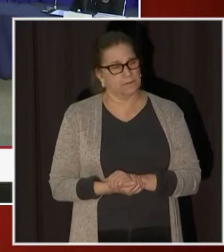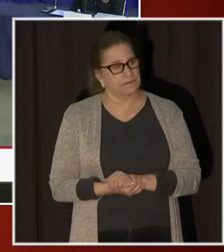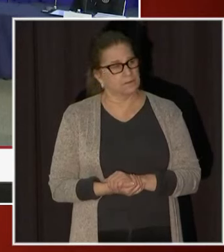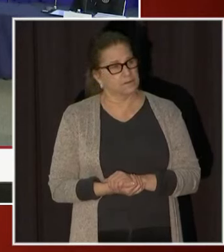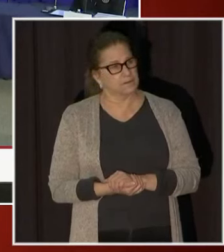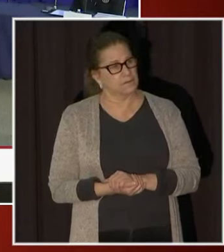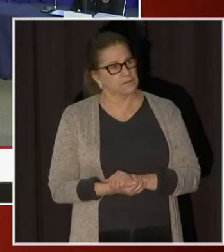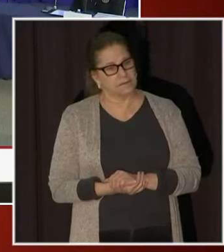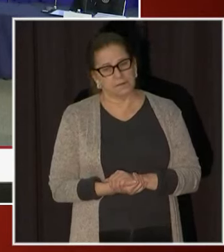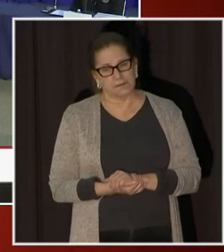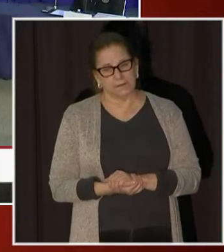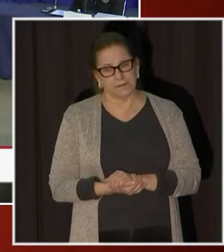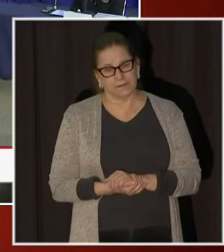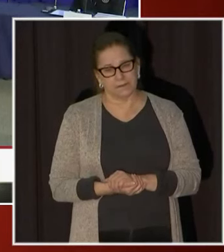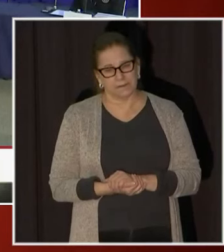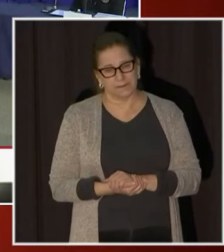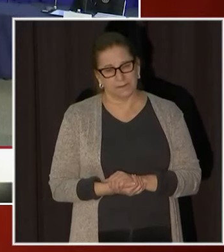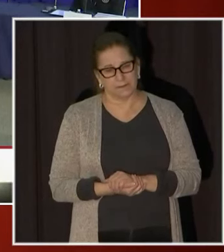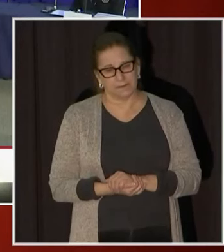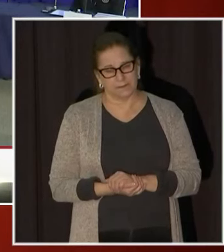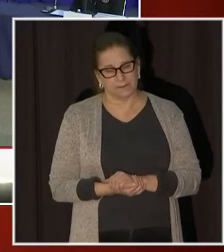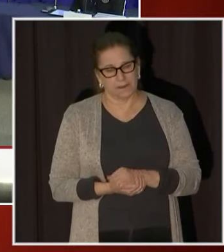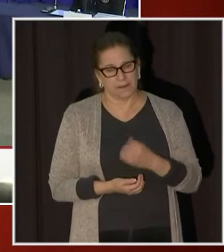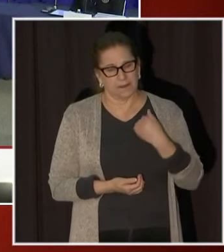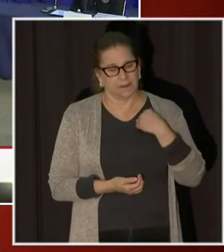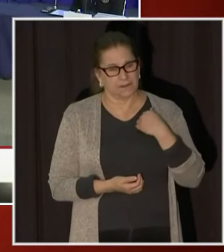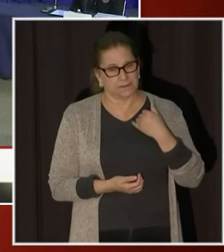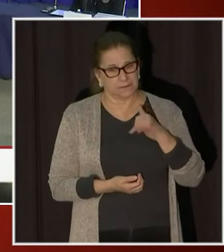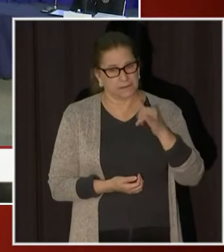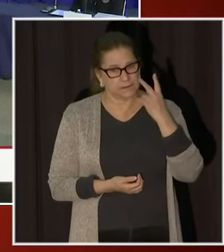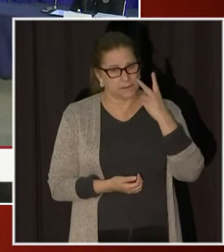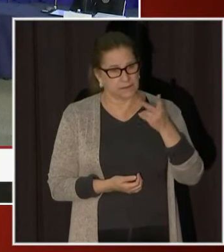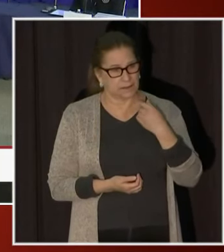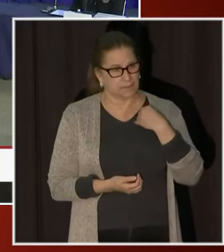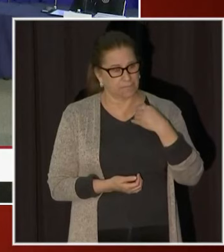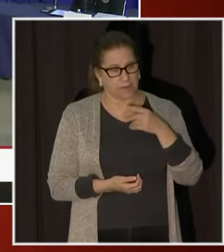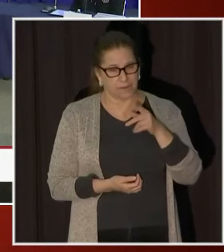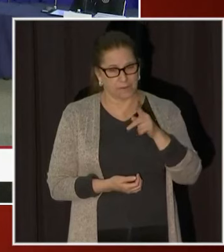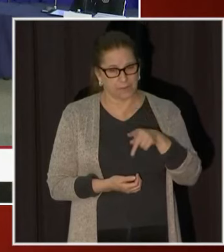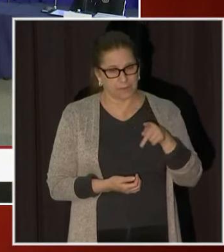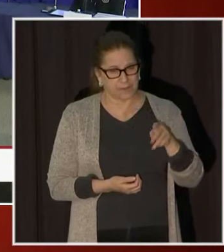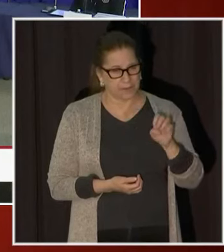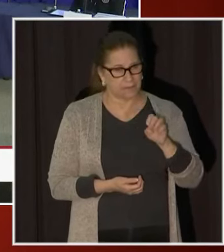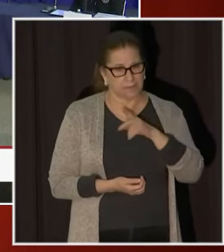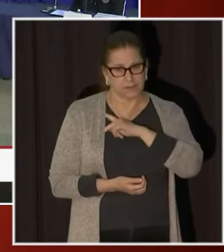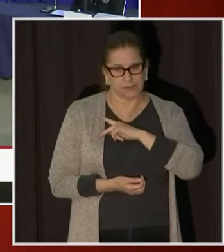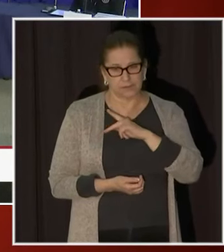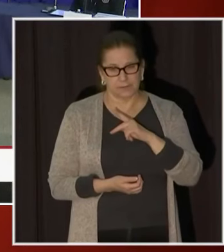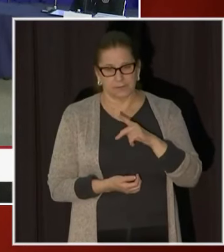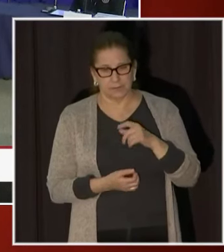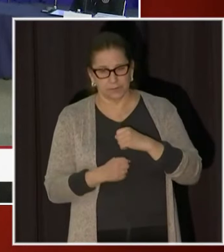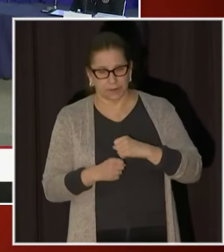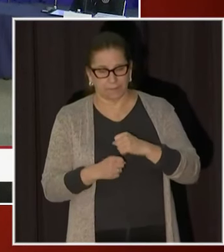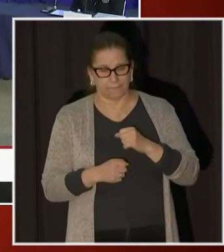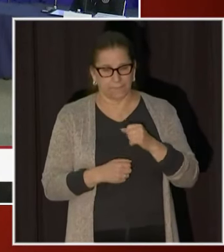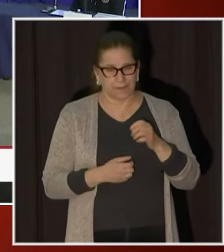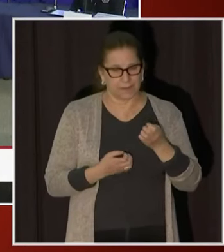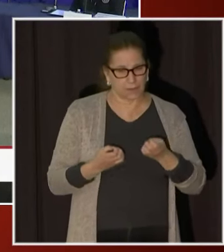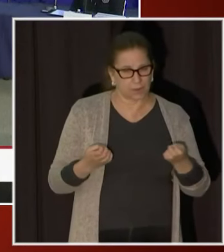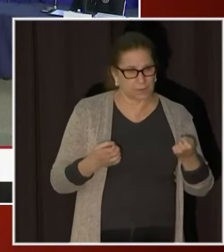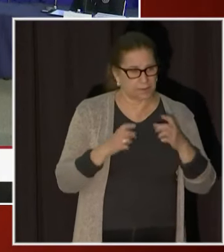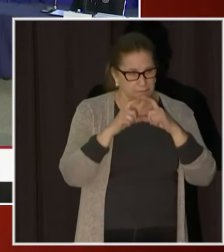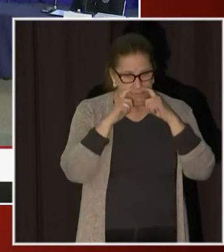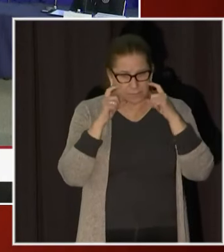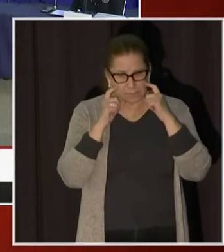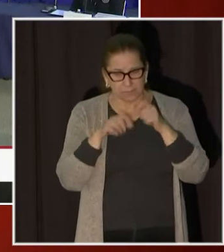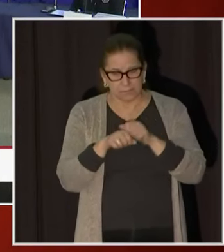in at hospitals. So the question from a lot of people is, are we anywhere are we gonna be anywhere close to reopening,